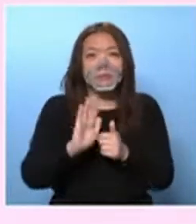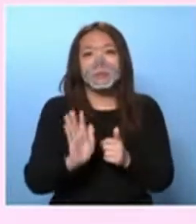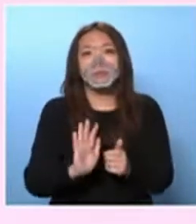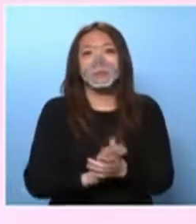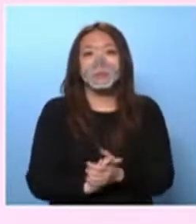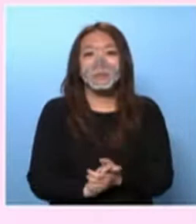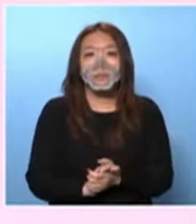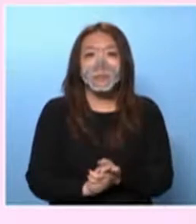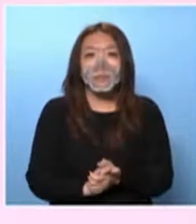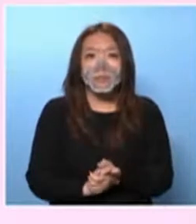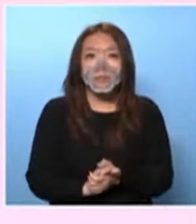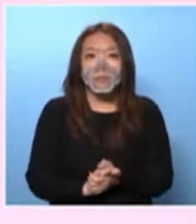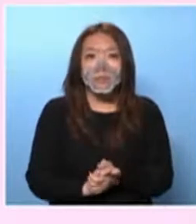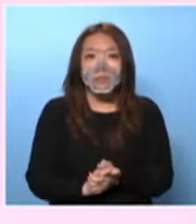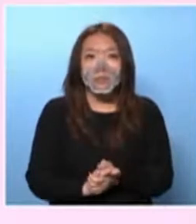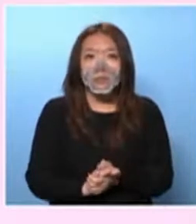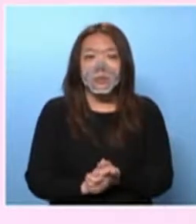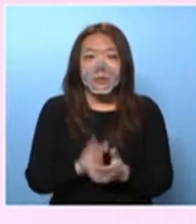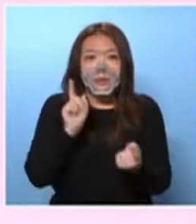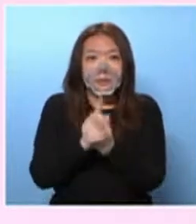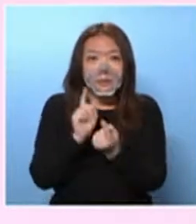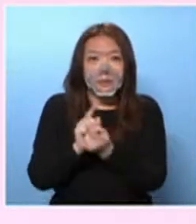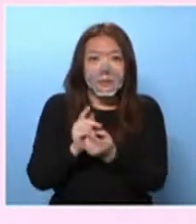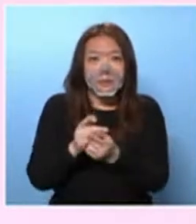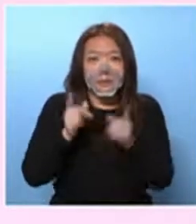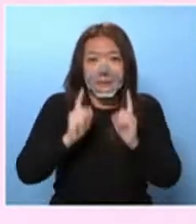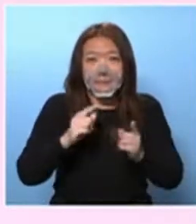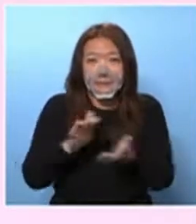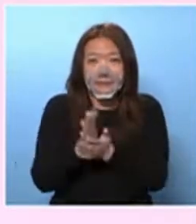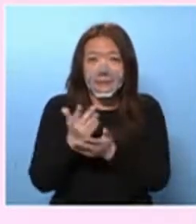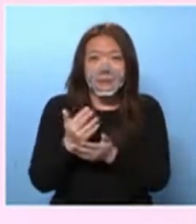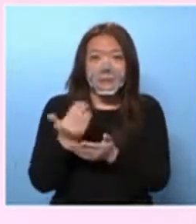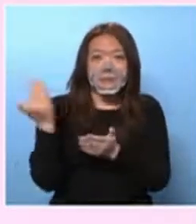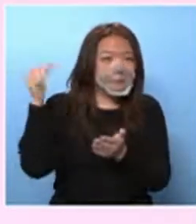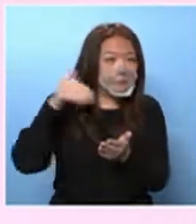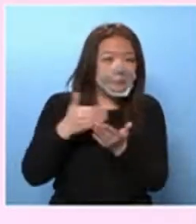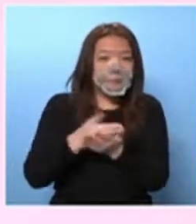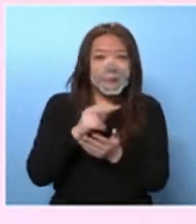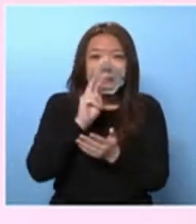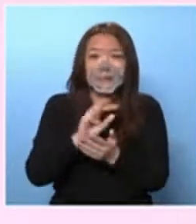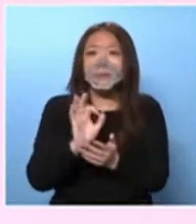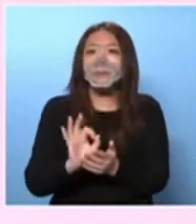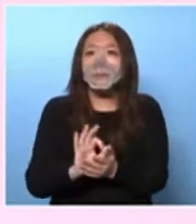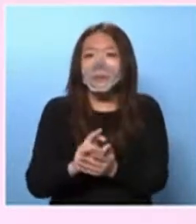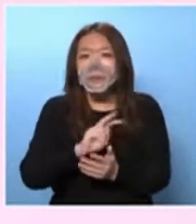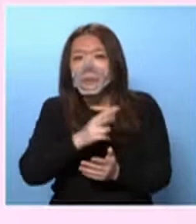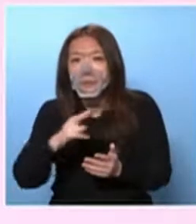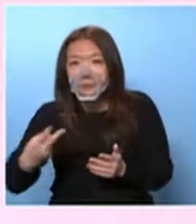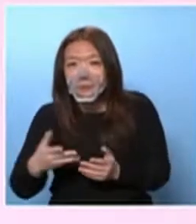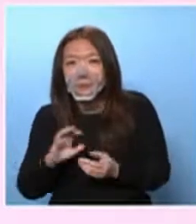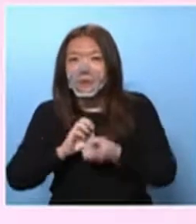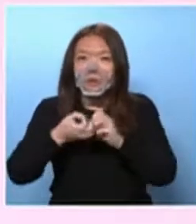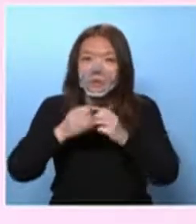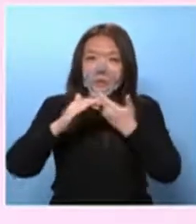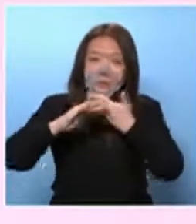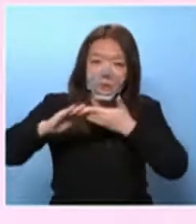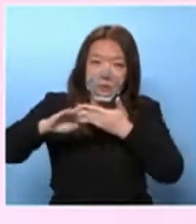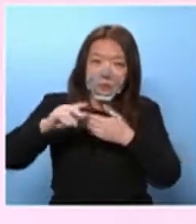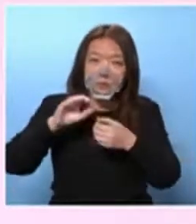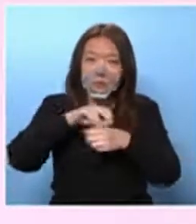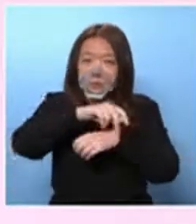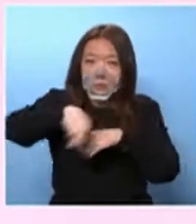while remaining steadfast against fluctuations in the short term. Meanwhile, in the face of the profound changes worldwide unseen in a